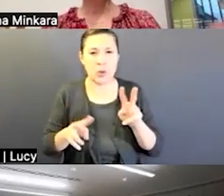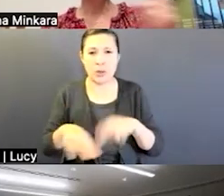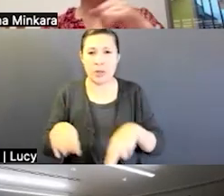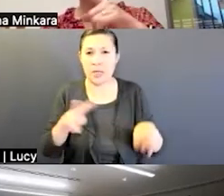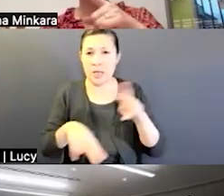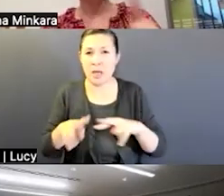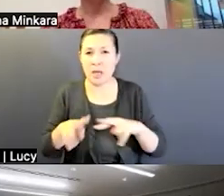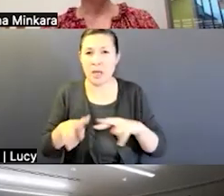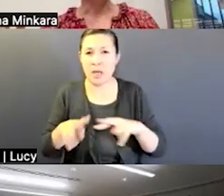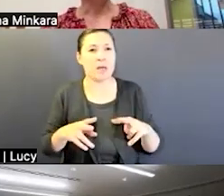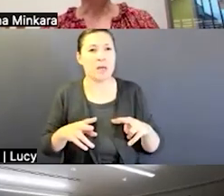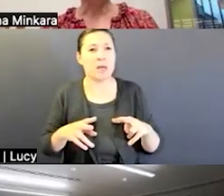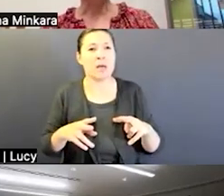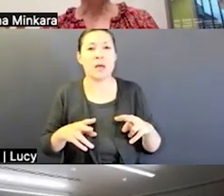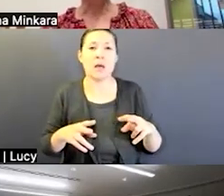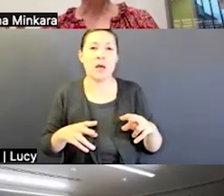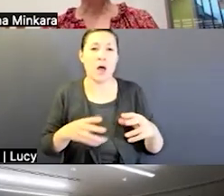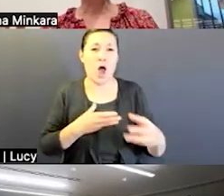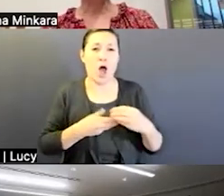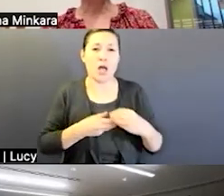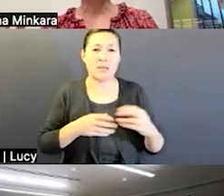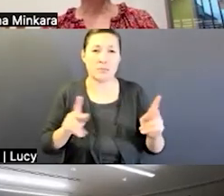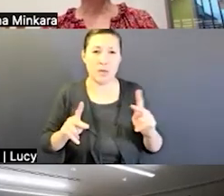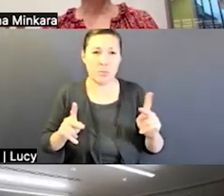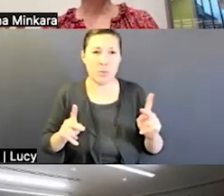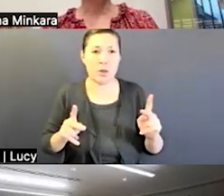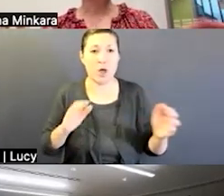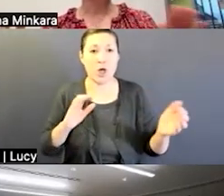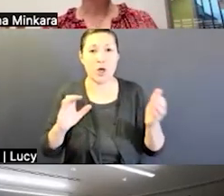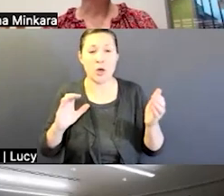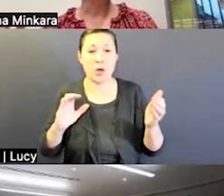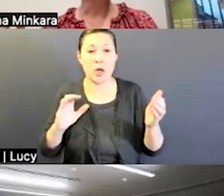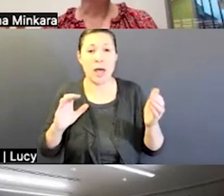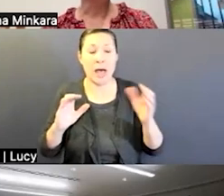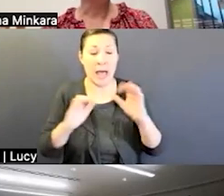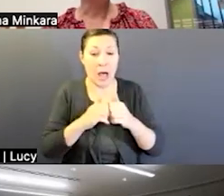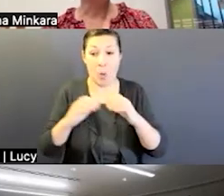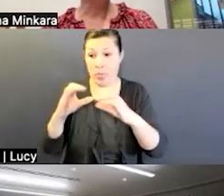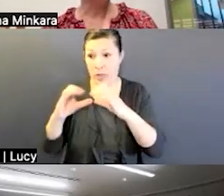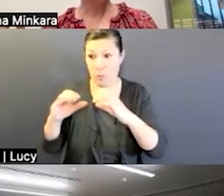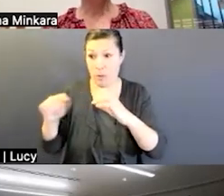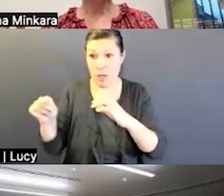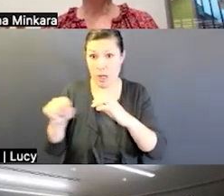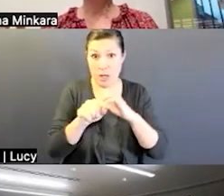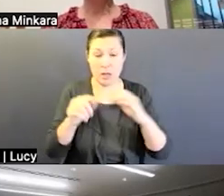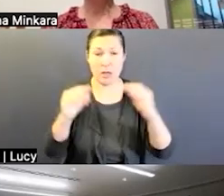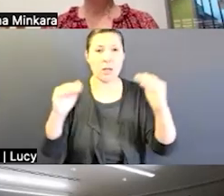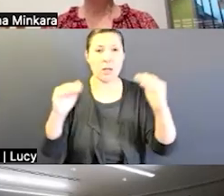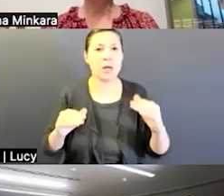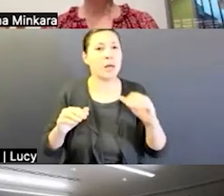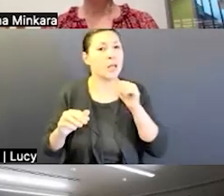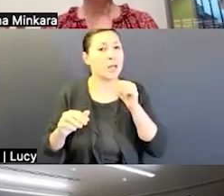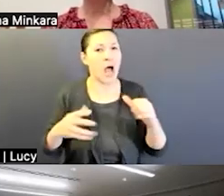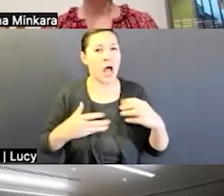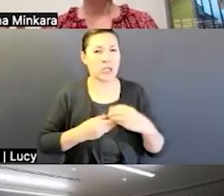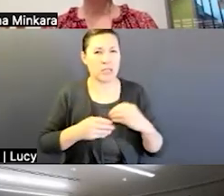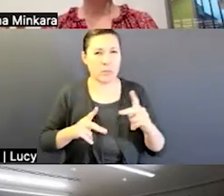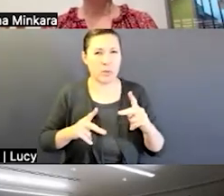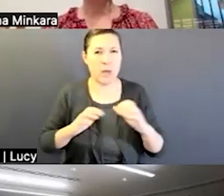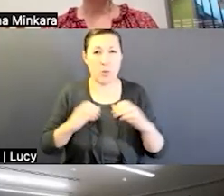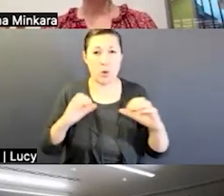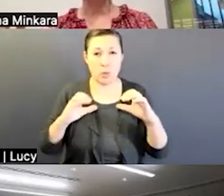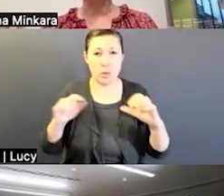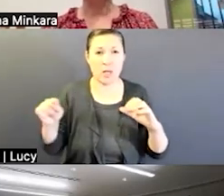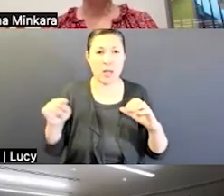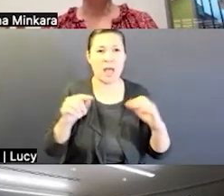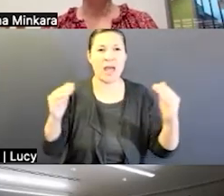people communicating, non-autistic people communicating, and then mixing the neurotypes. So the game of telephone you play